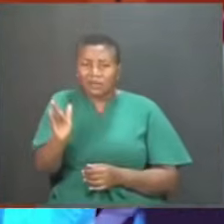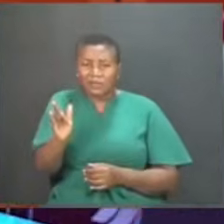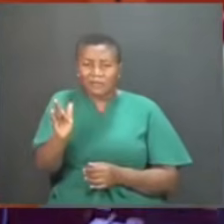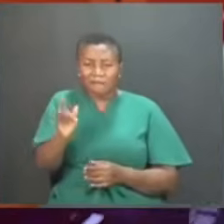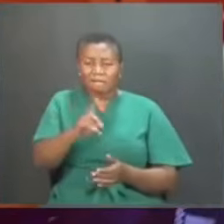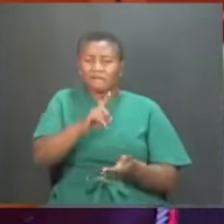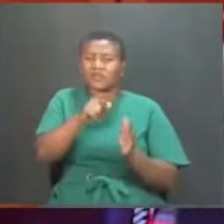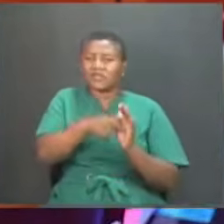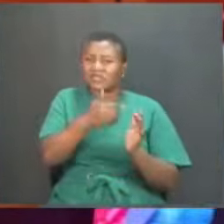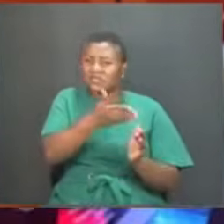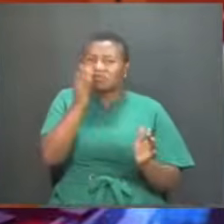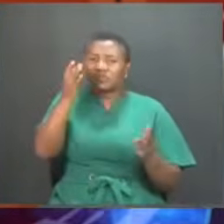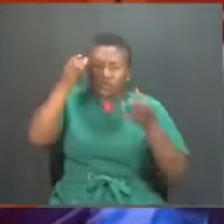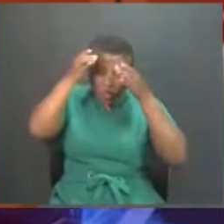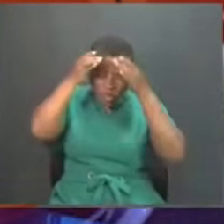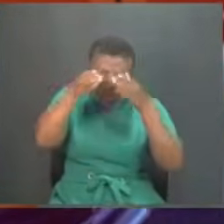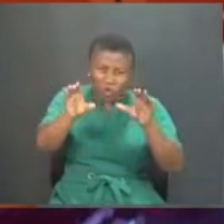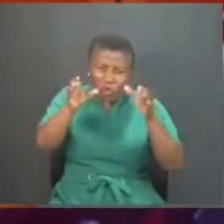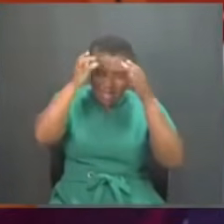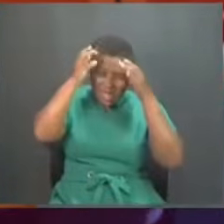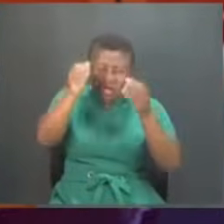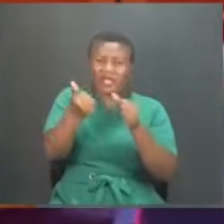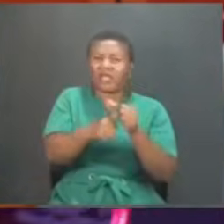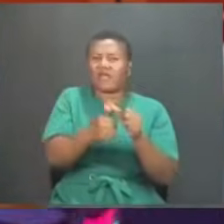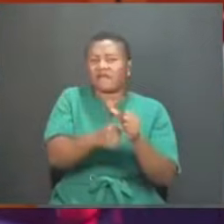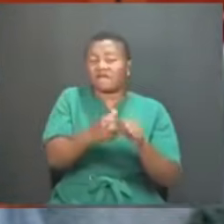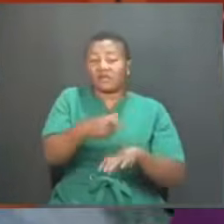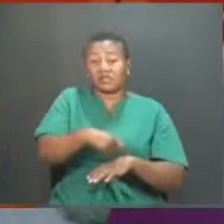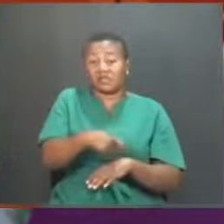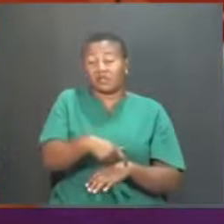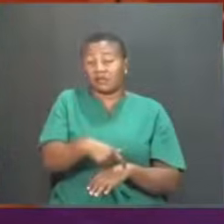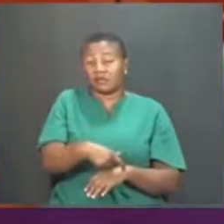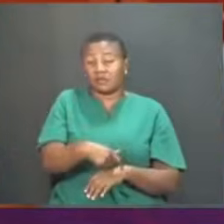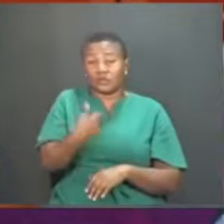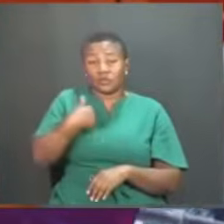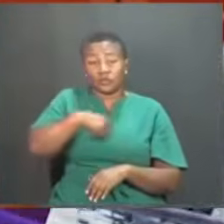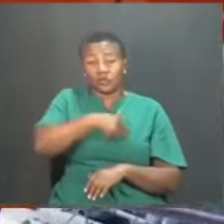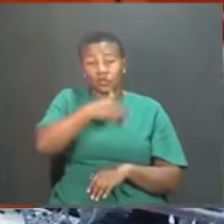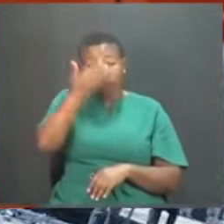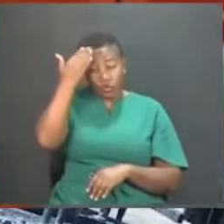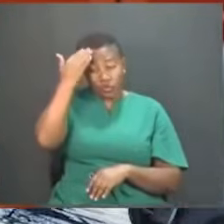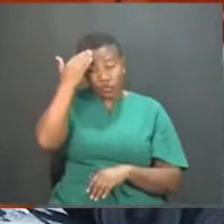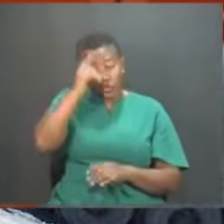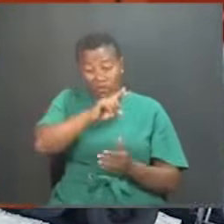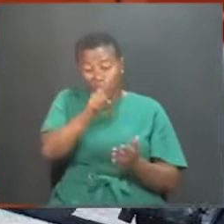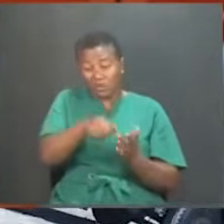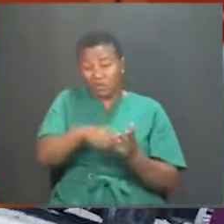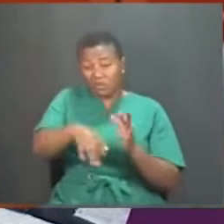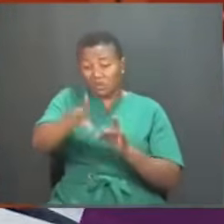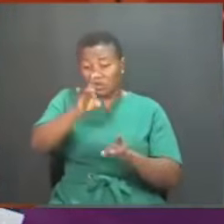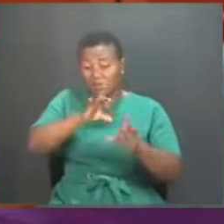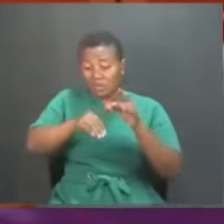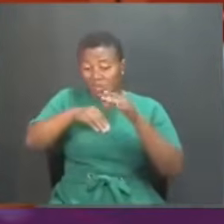stampede will continue to be problematic for us. We know that the recruitment of the into